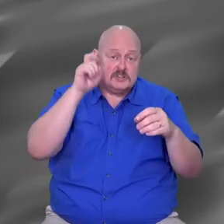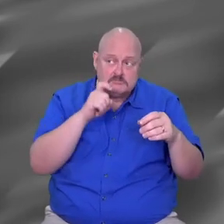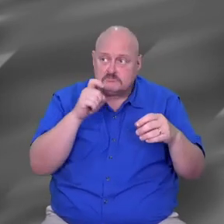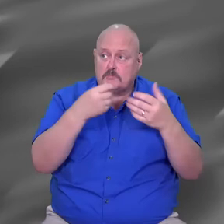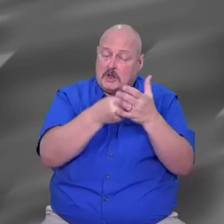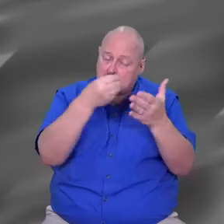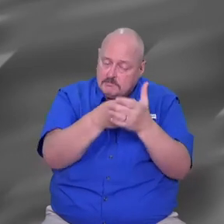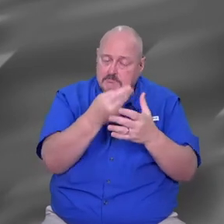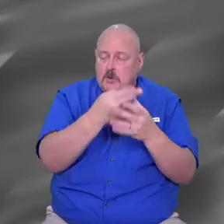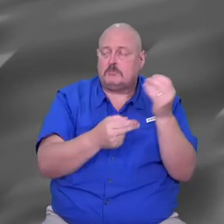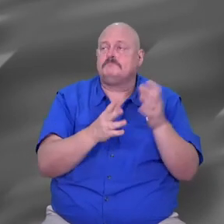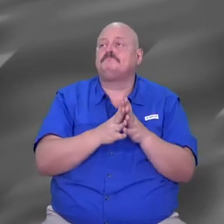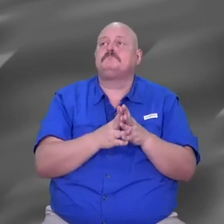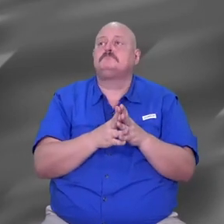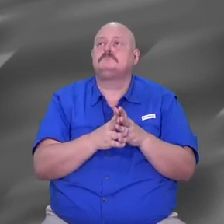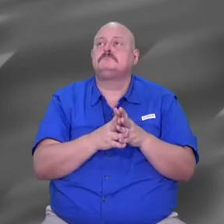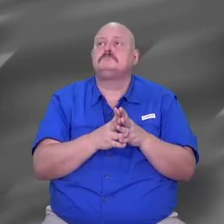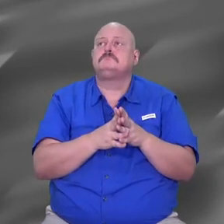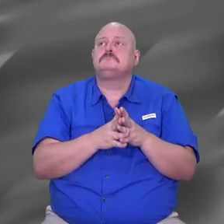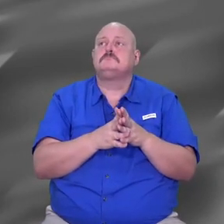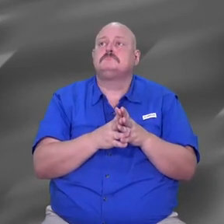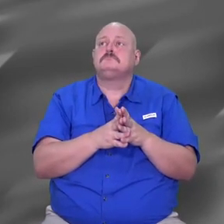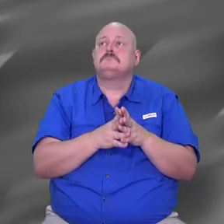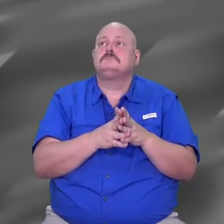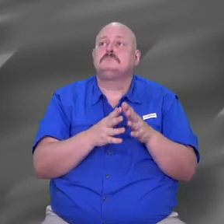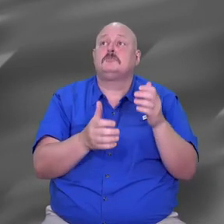issues. This is a great